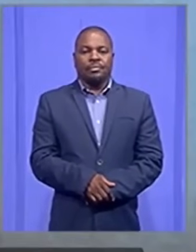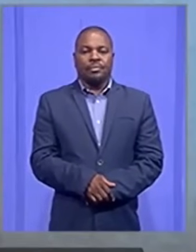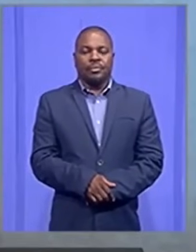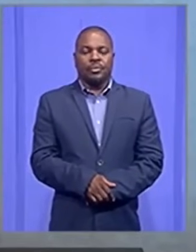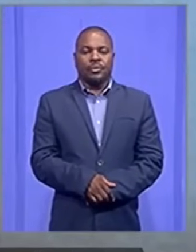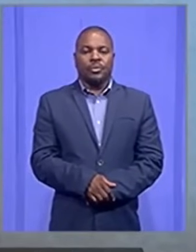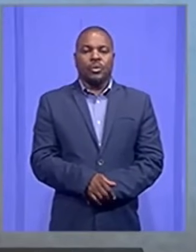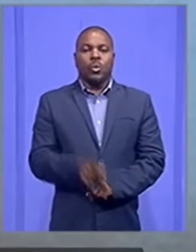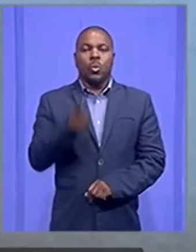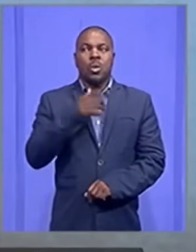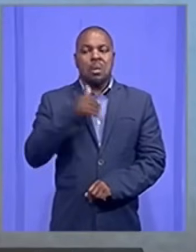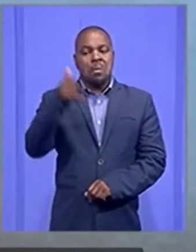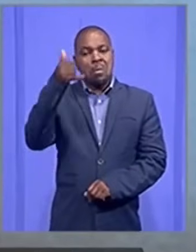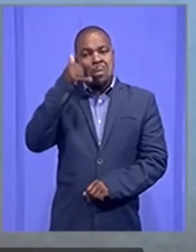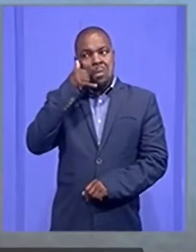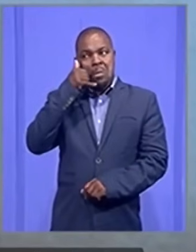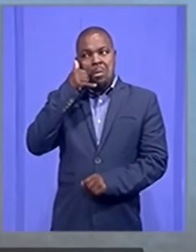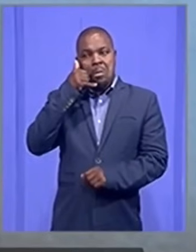We received a call